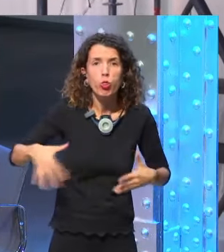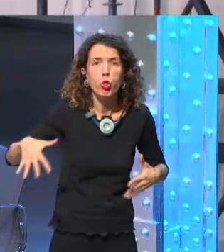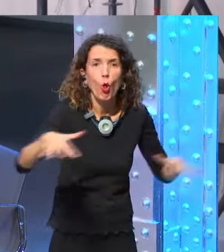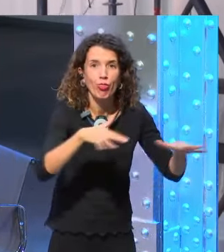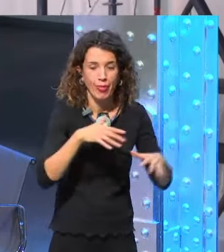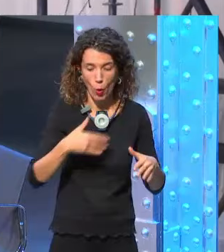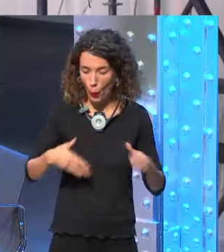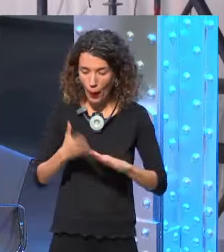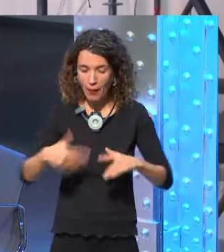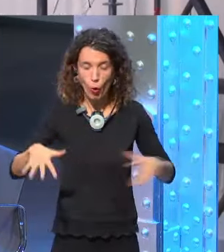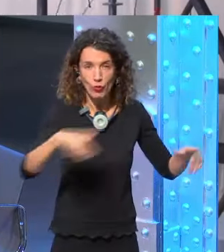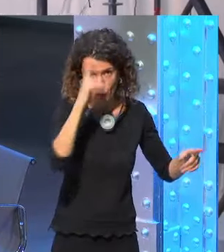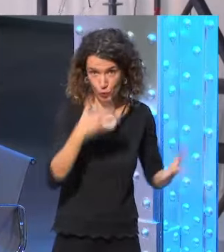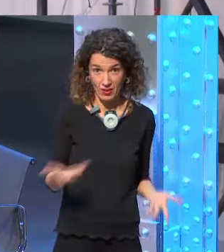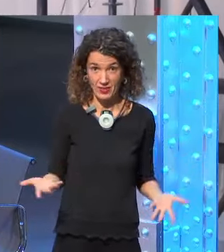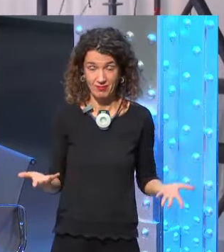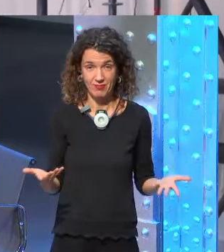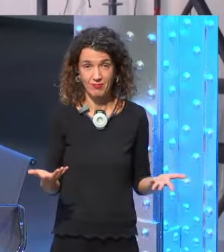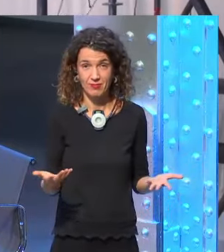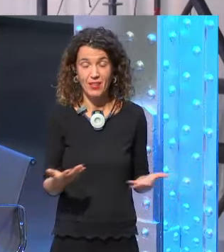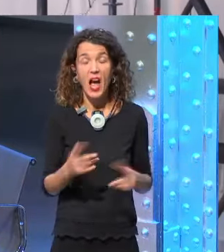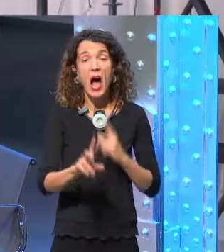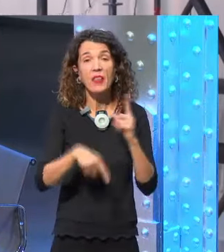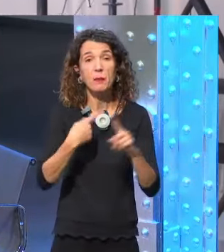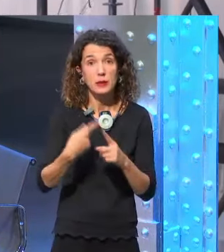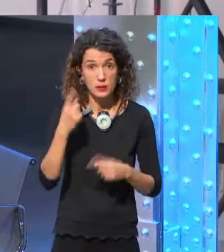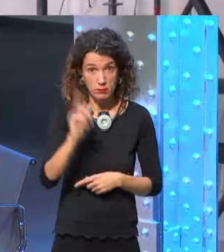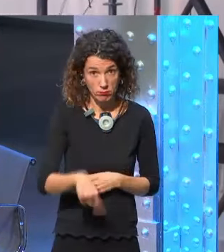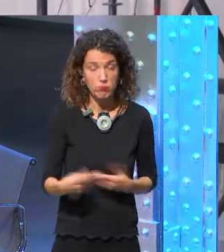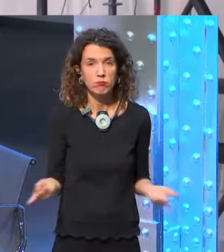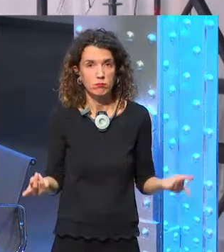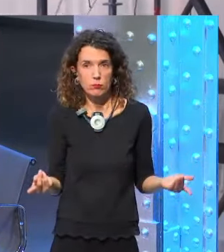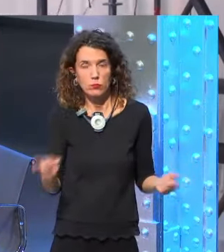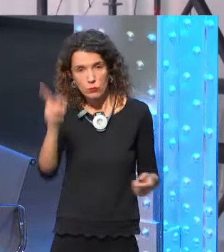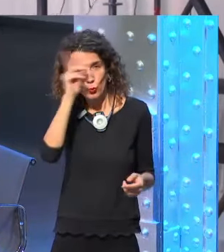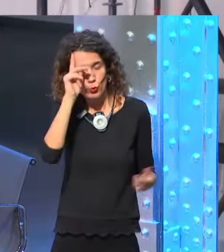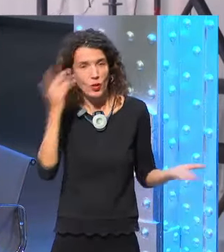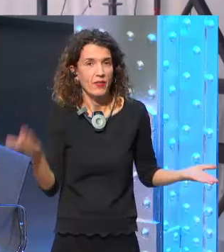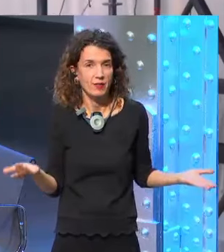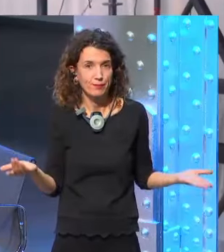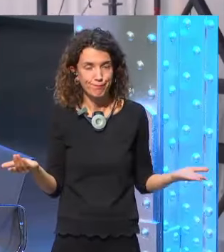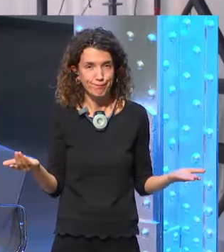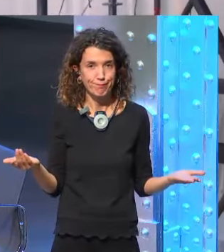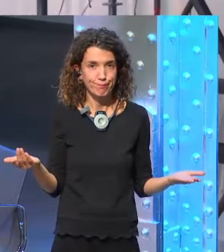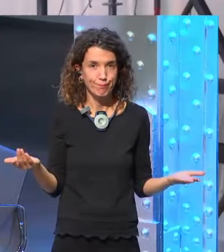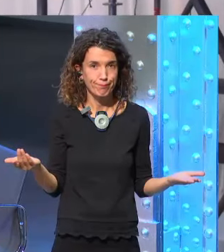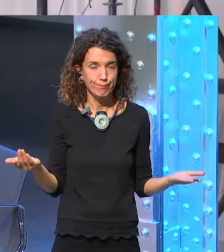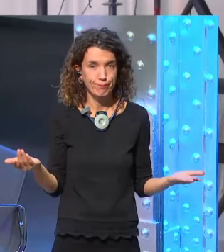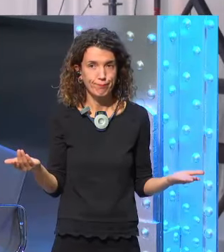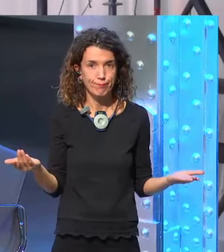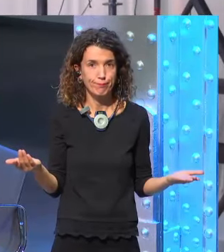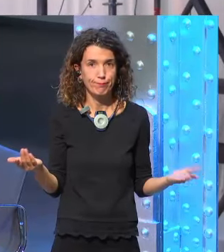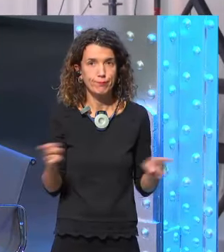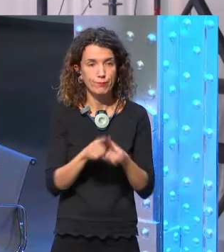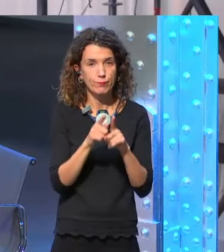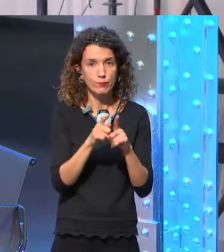right? Also, they don't know about the different deflection states of the rope at a given time. So